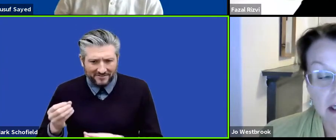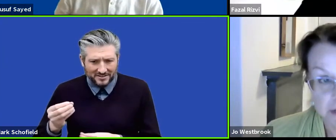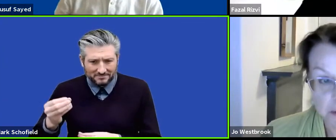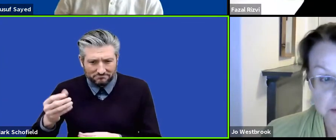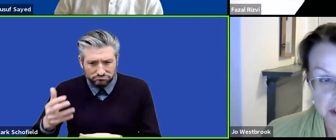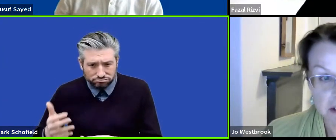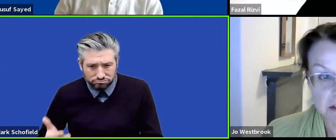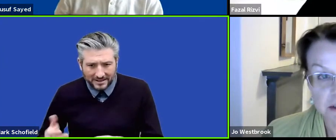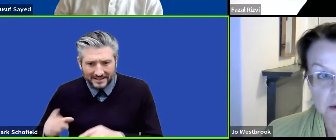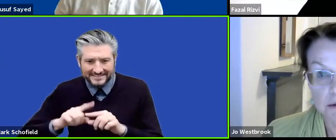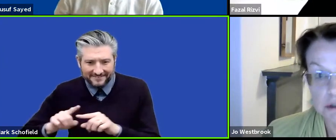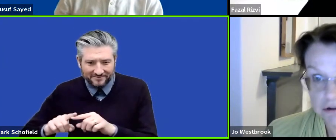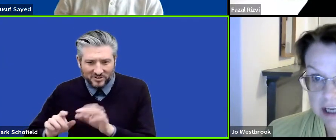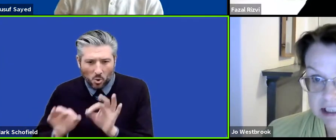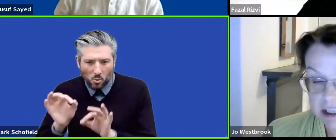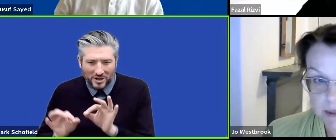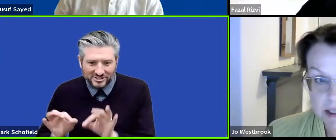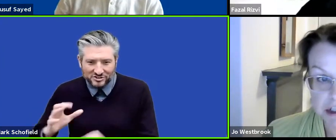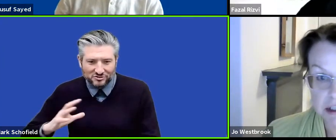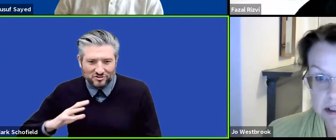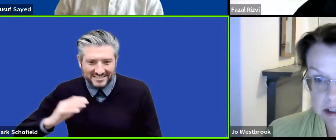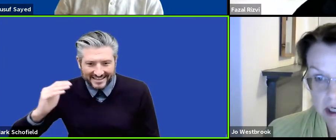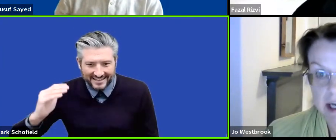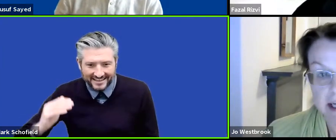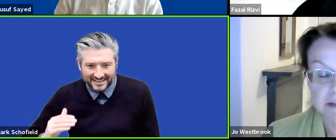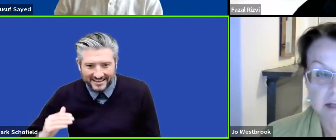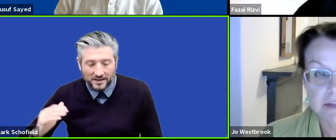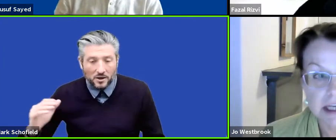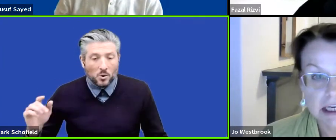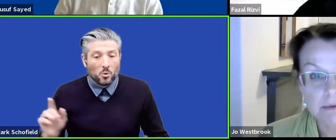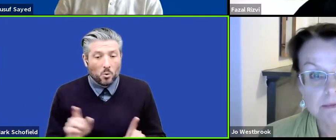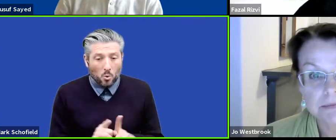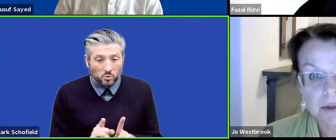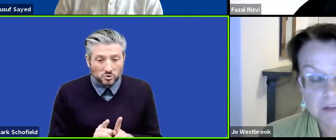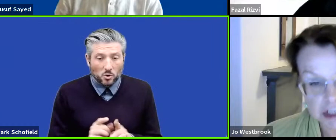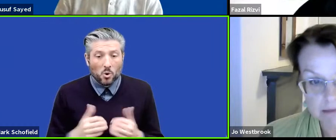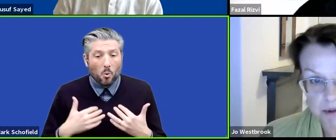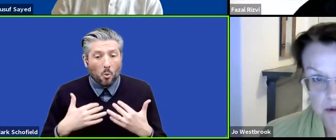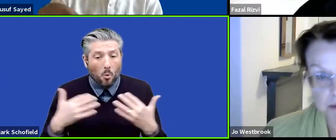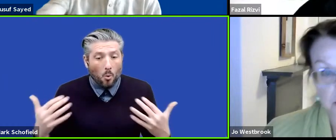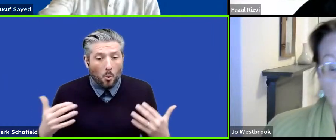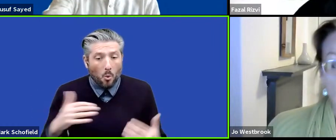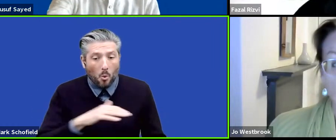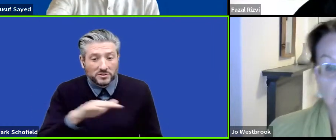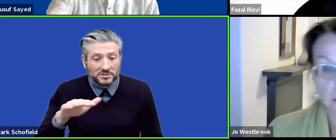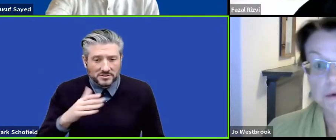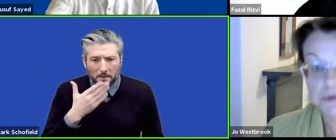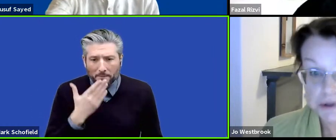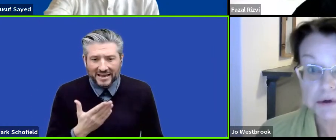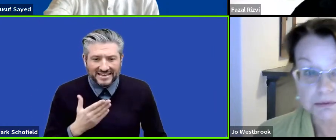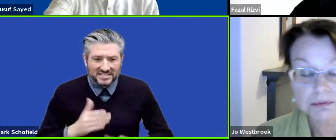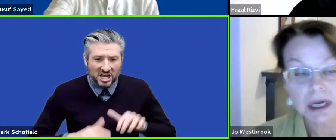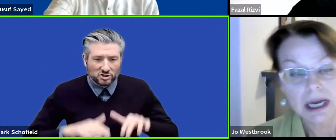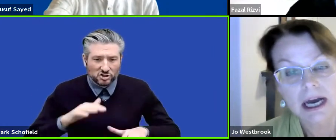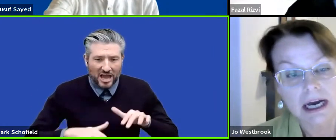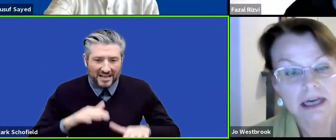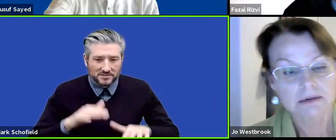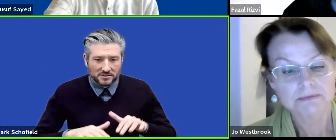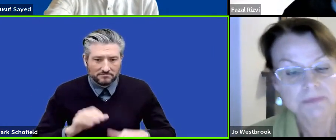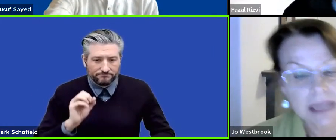invite the audience to write in questions in the chat box or on Zoom.